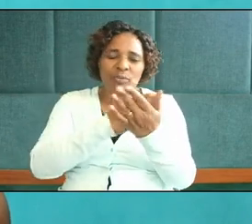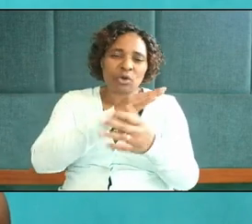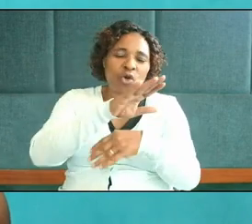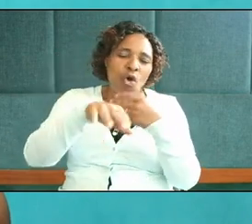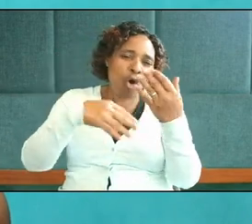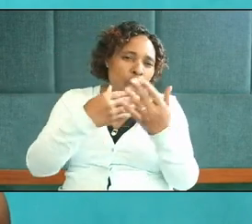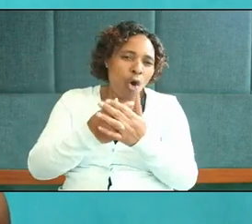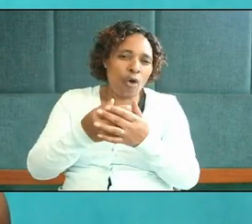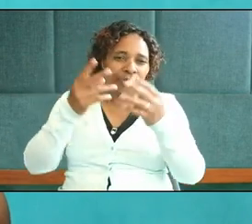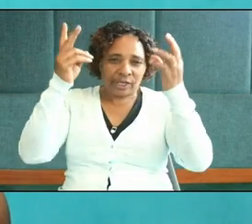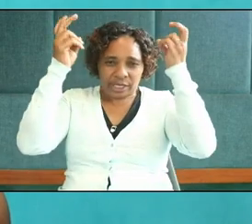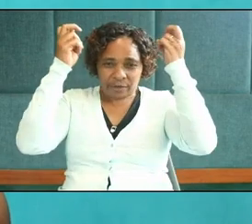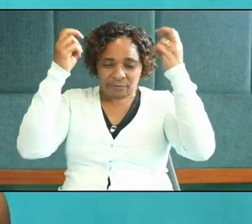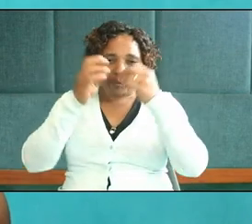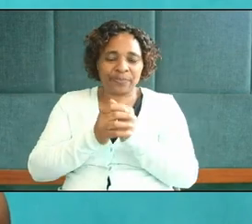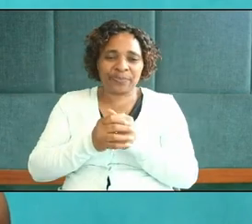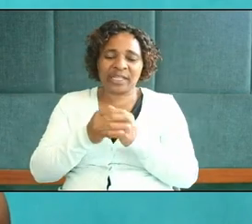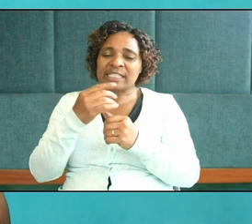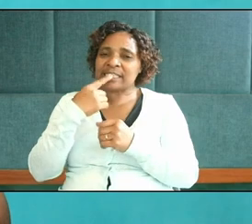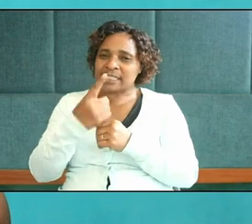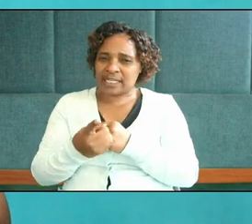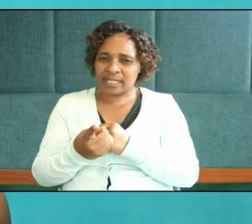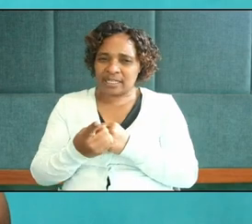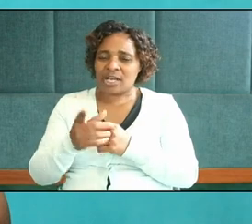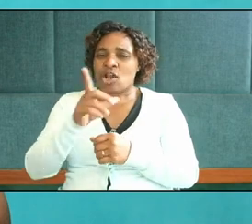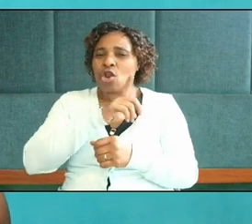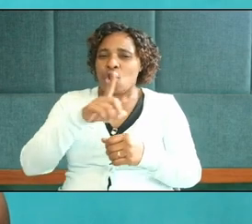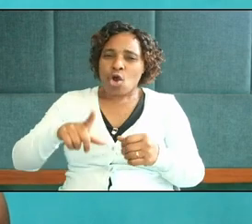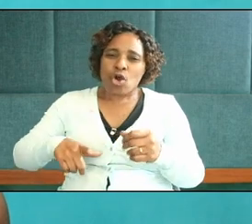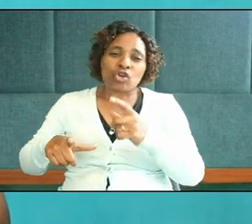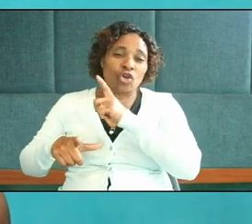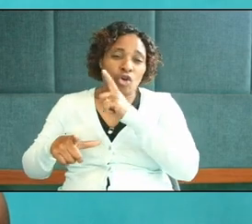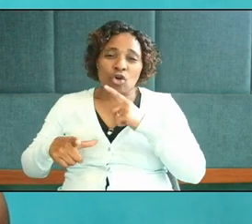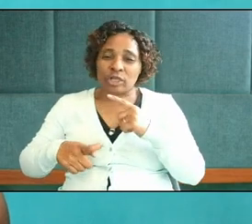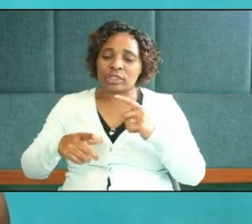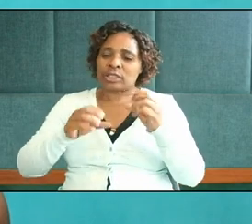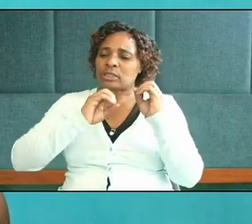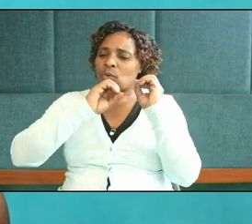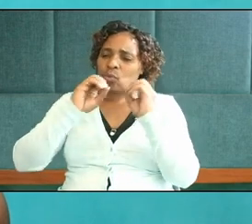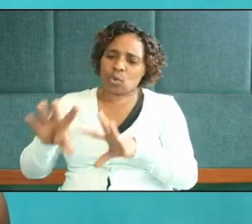Legion, they said, Lord, Lord, do not cast us